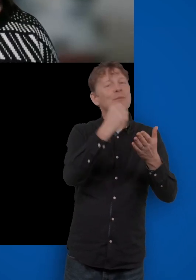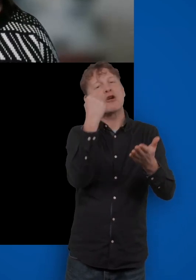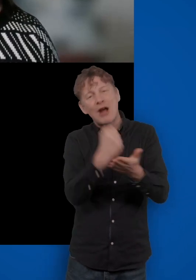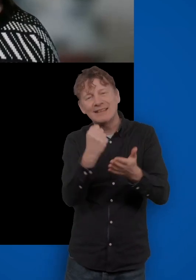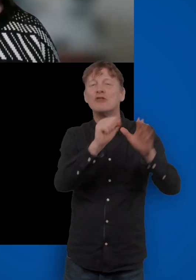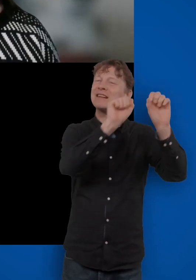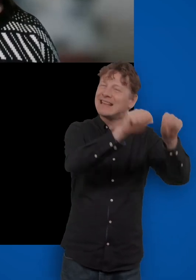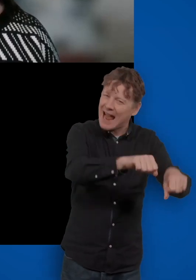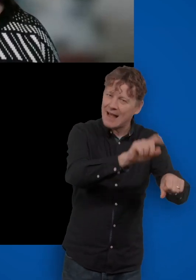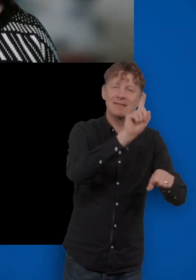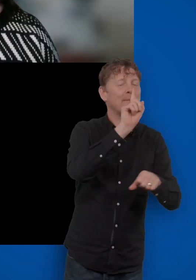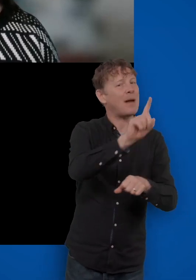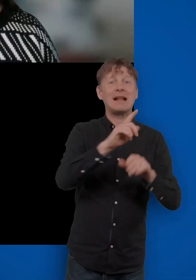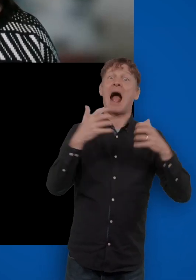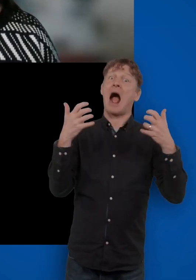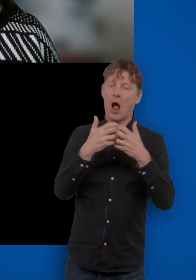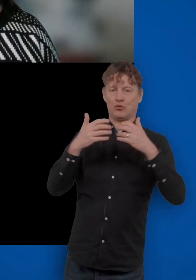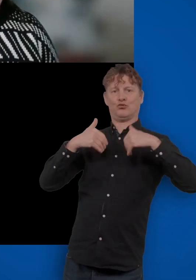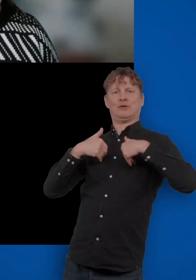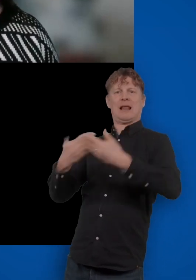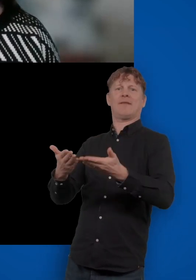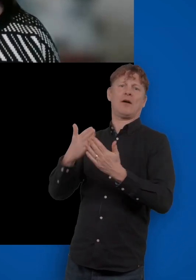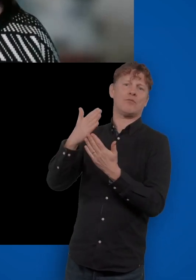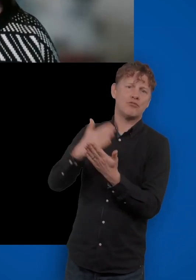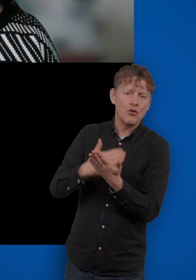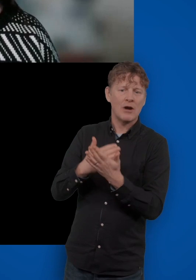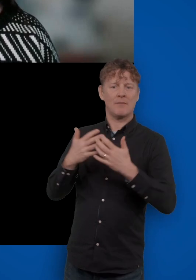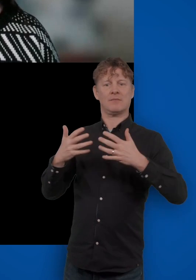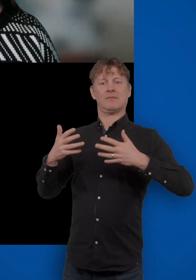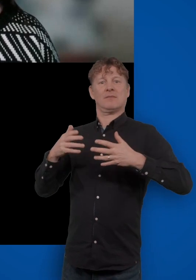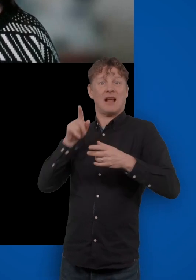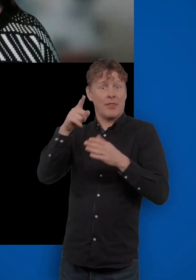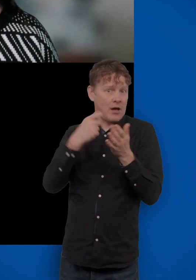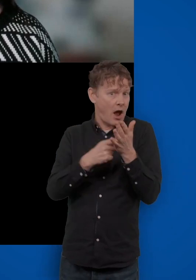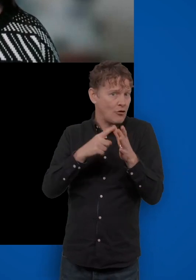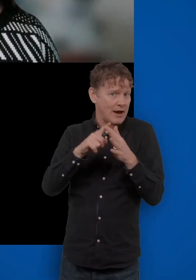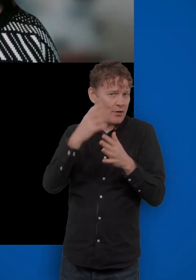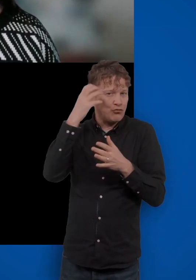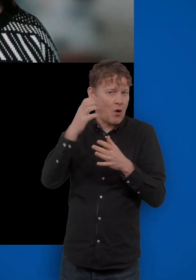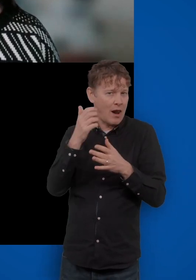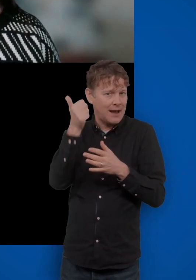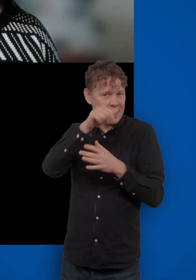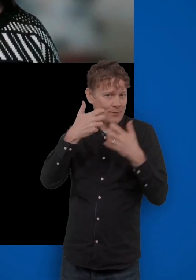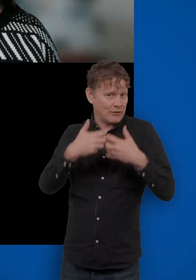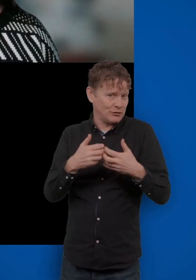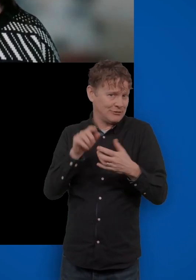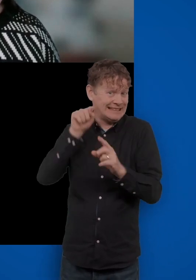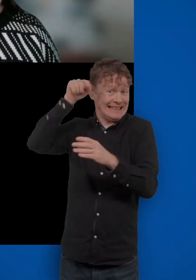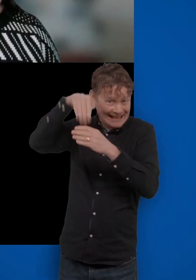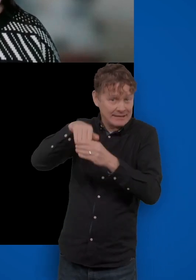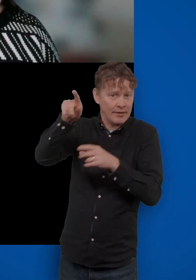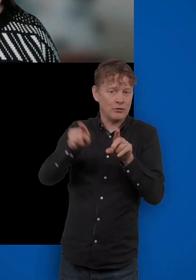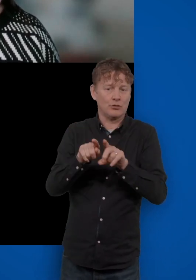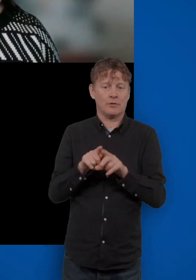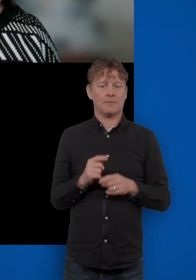and so on, but also how they deliver programs, and that applies to the Royal Academy of Engineering too. And